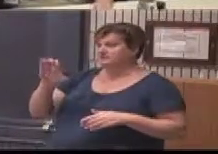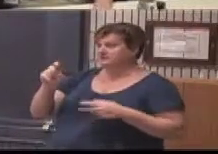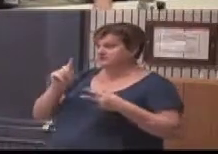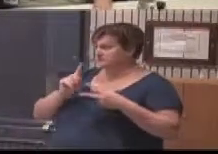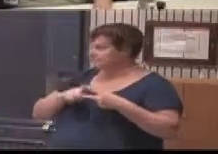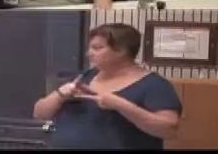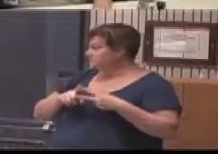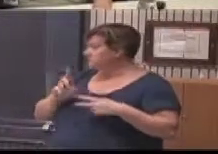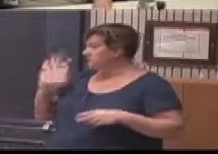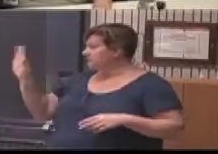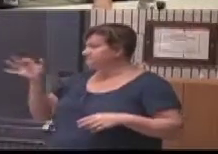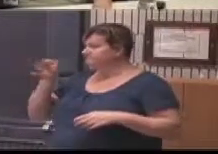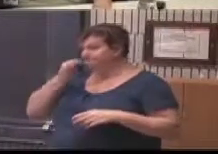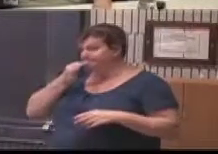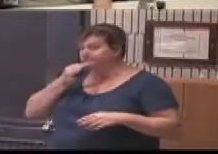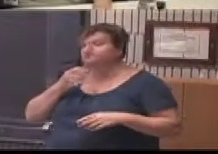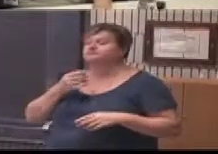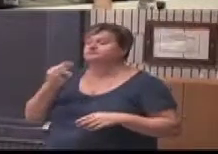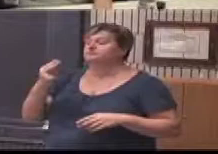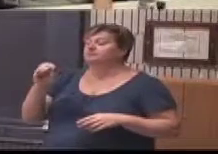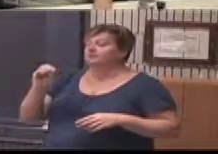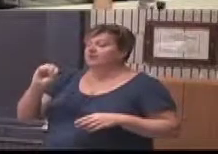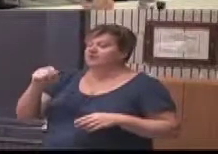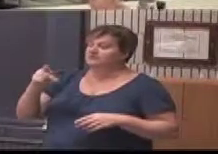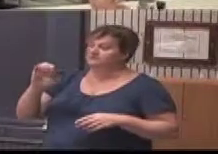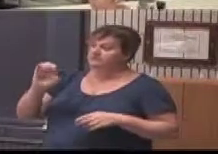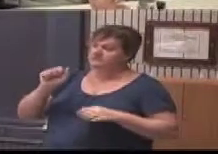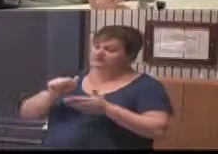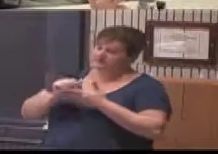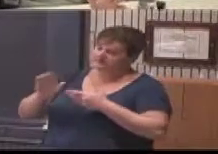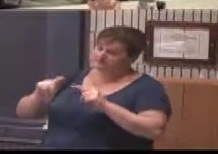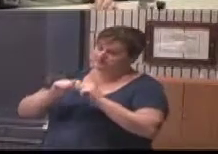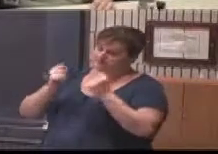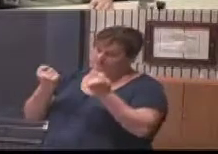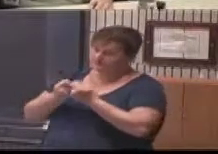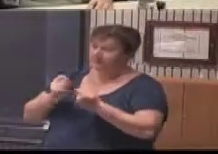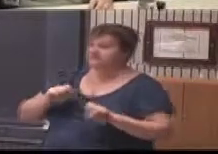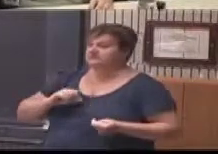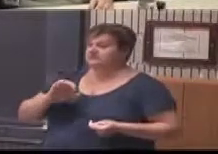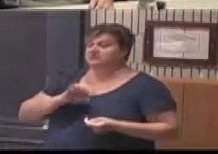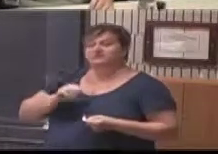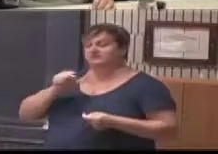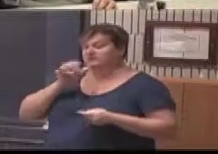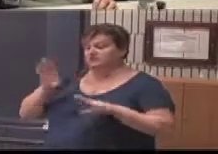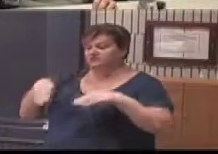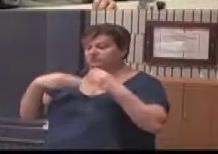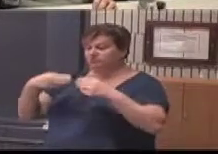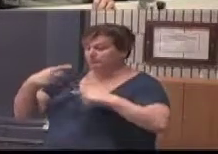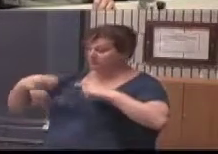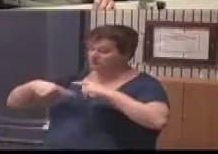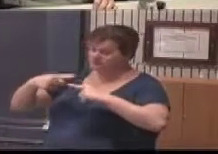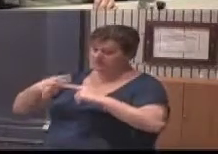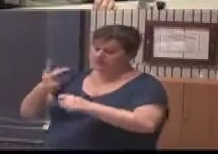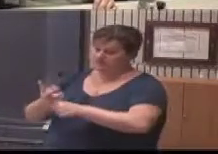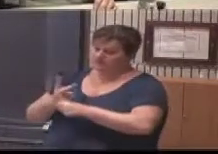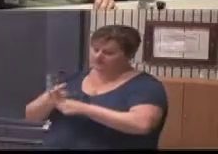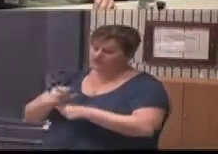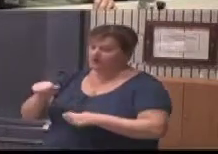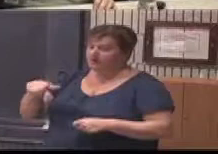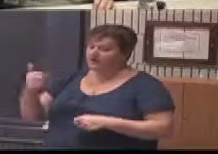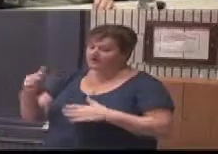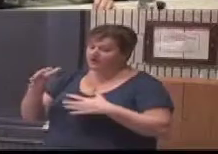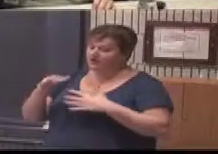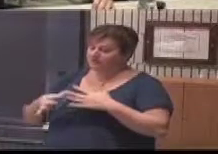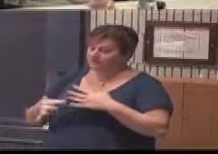Laura's area of expertise. And hospice can send in a whole team of staff, but again, it does not provide around-the-clock care. Another option